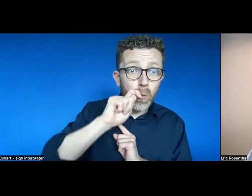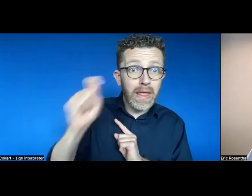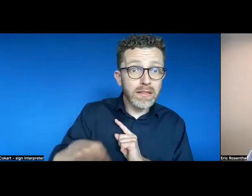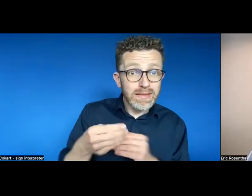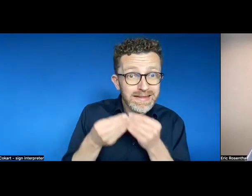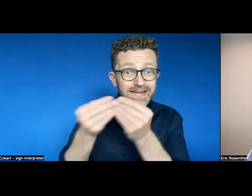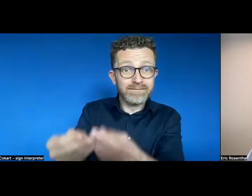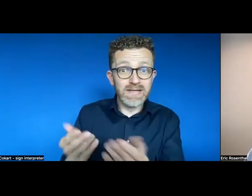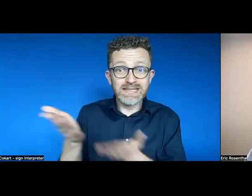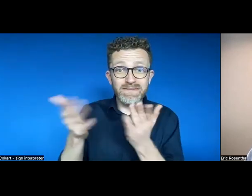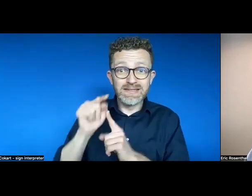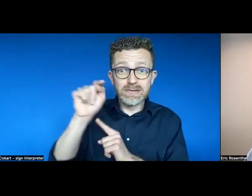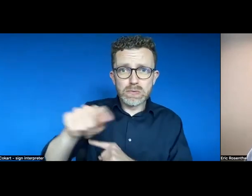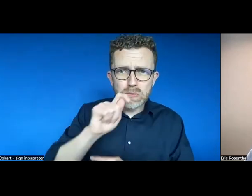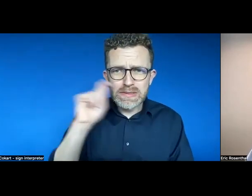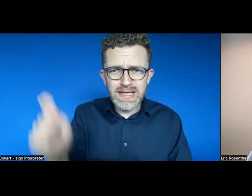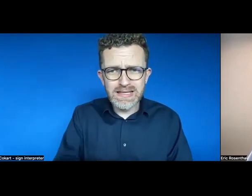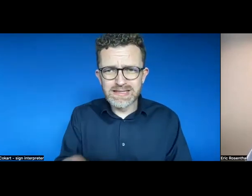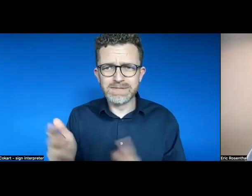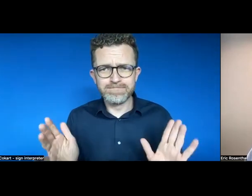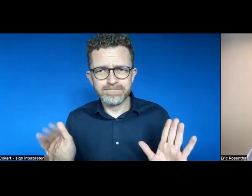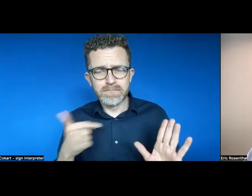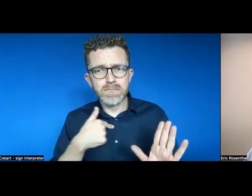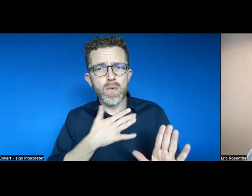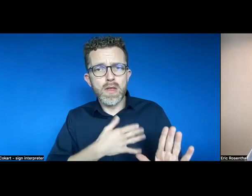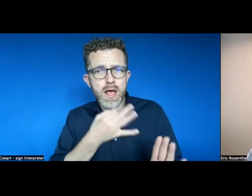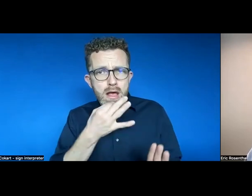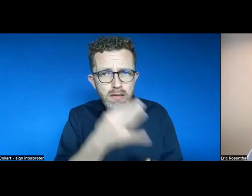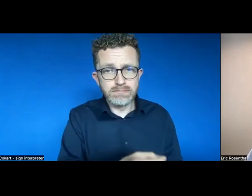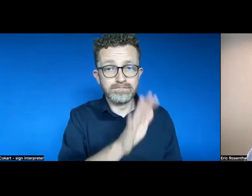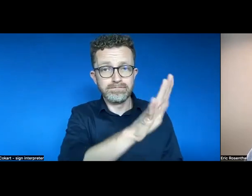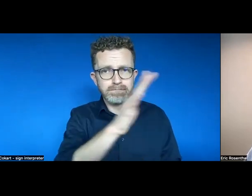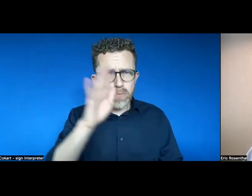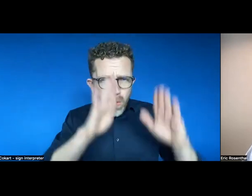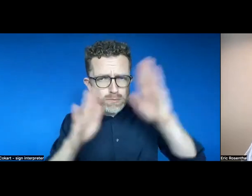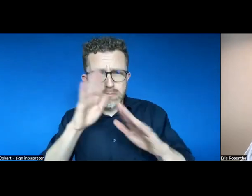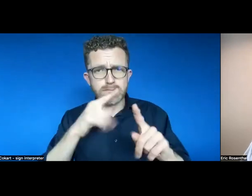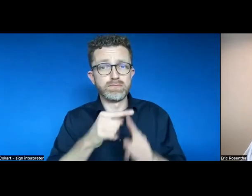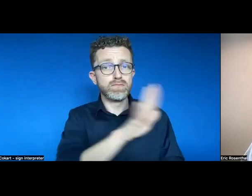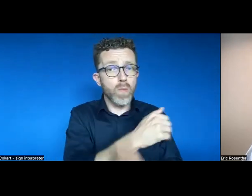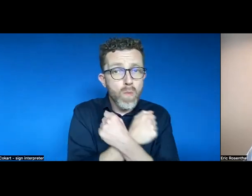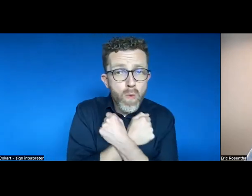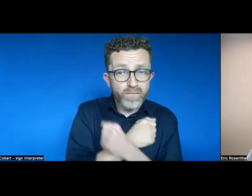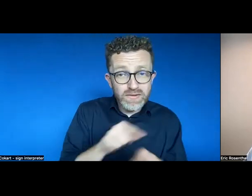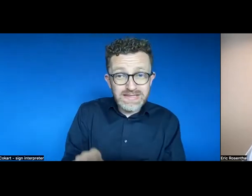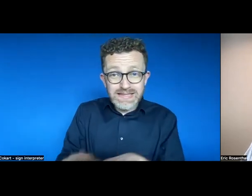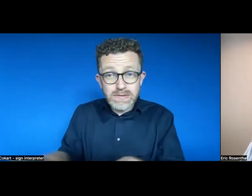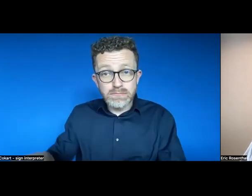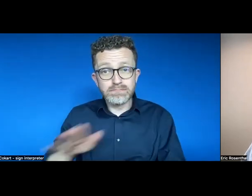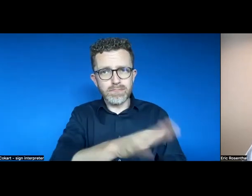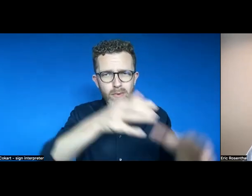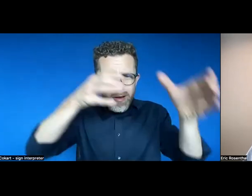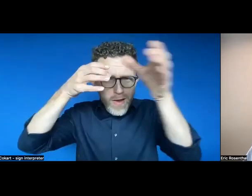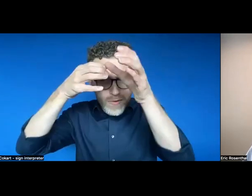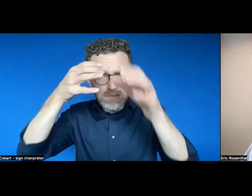family support of all children. There needs to be a powerful political message to Ukraine that the